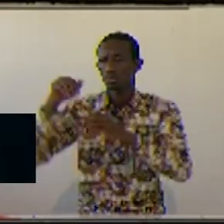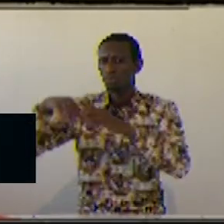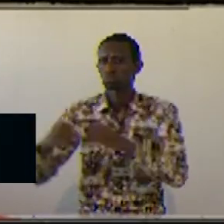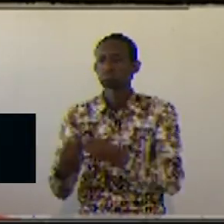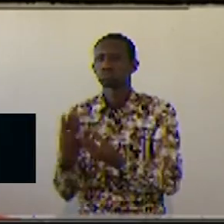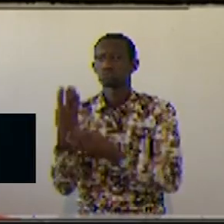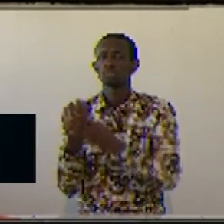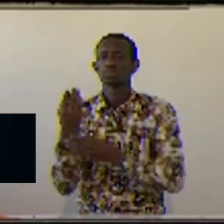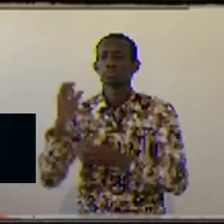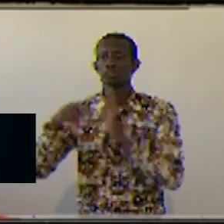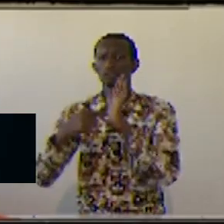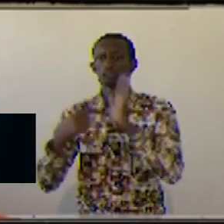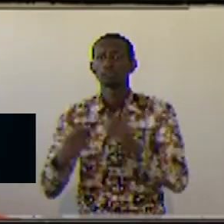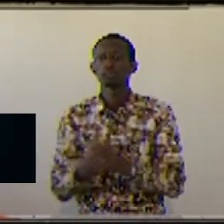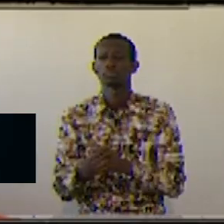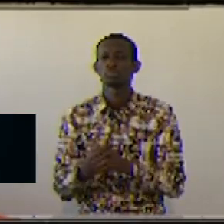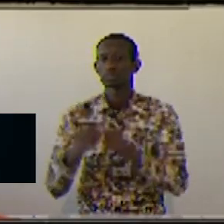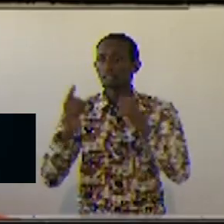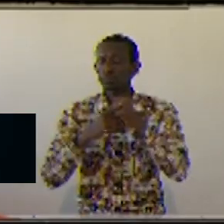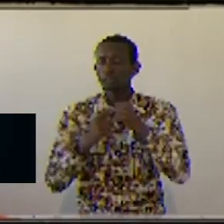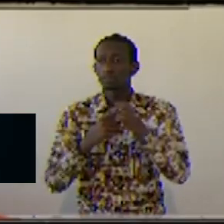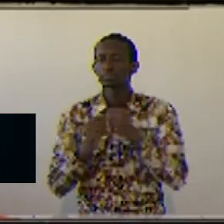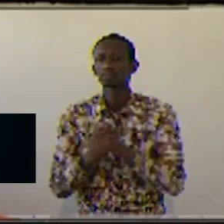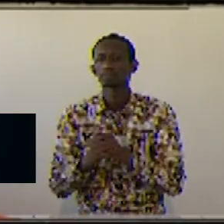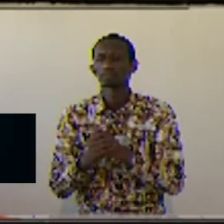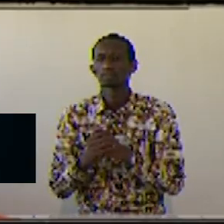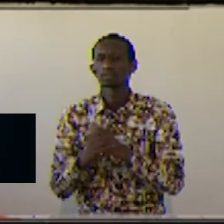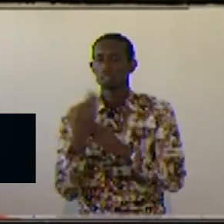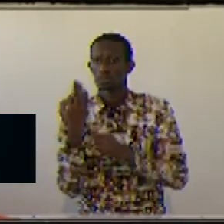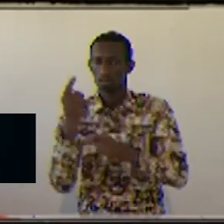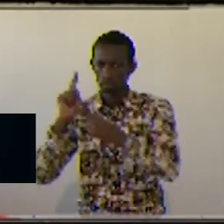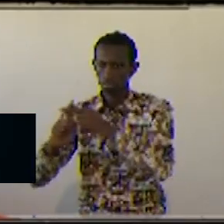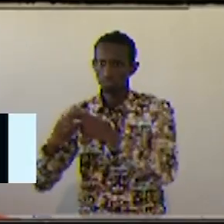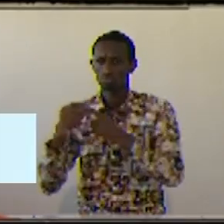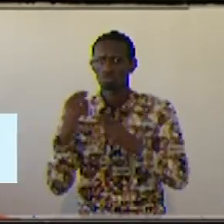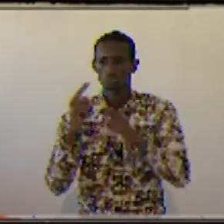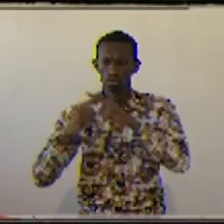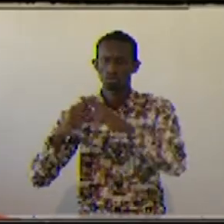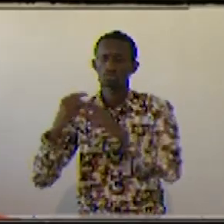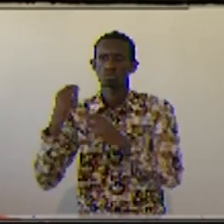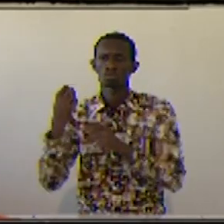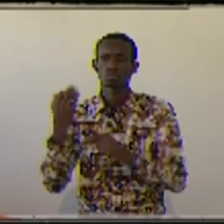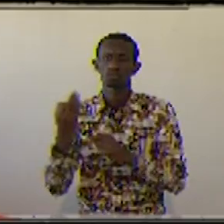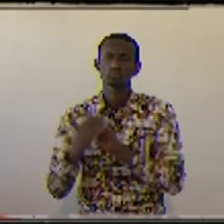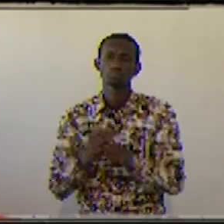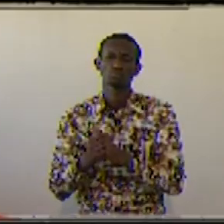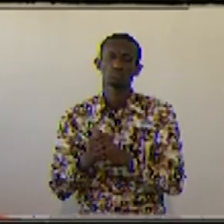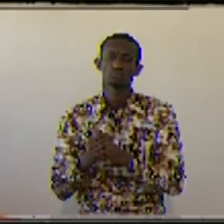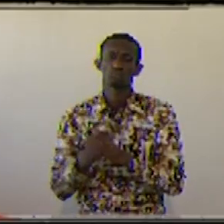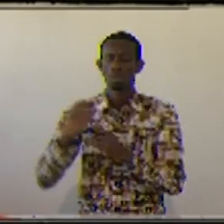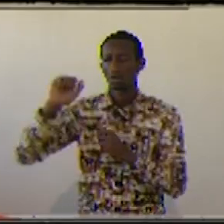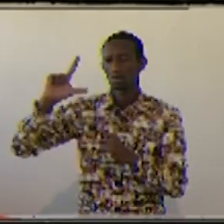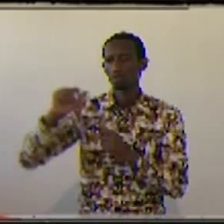have 6, 3 times 2. Aluminium, we have 2 aluminium, and here we